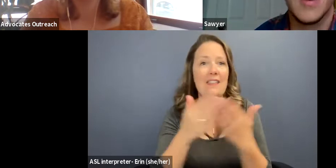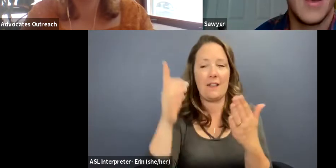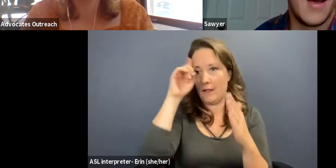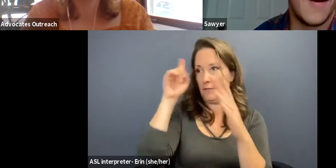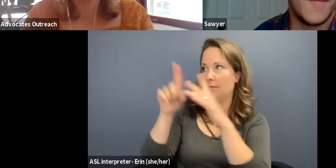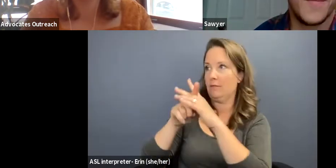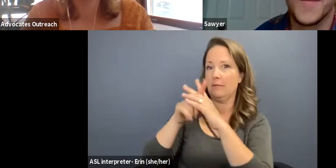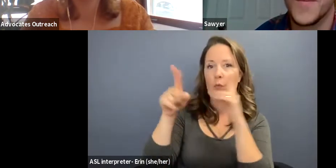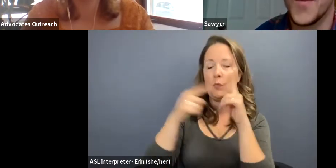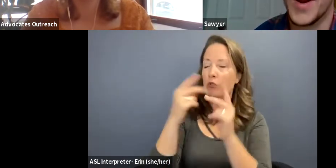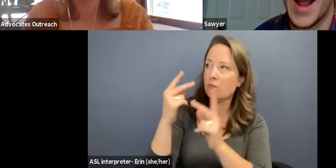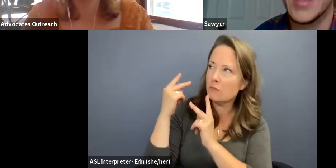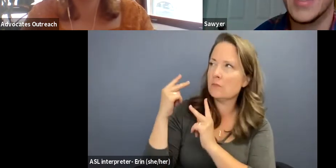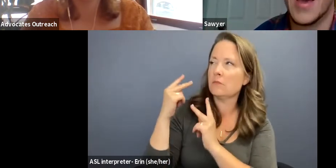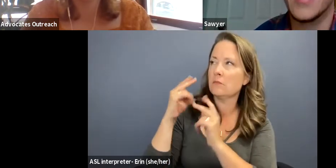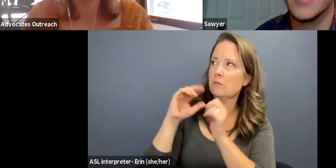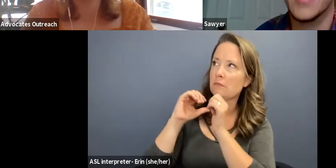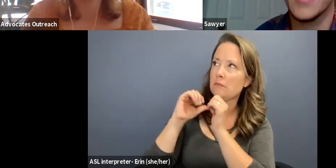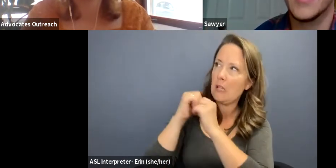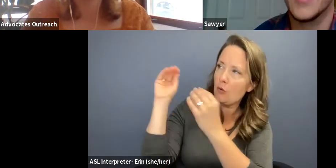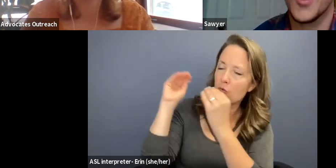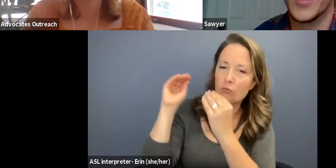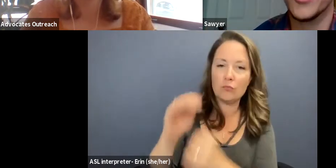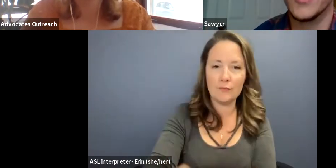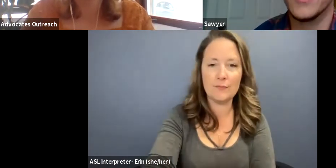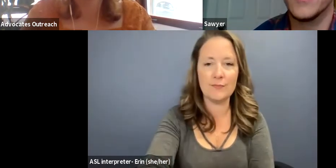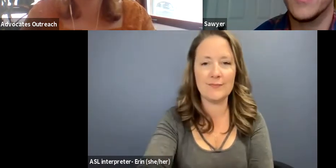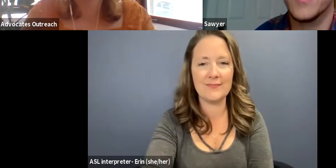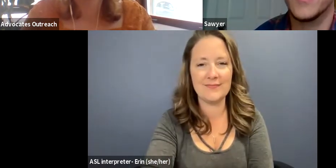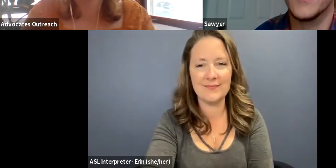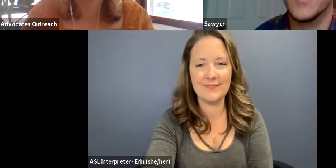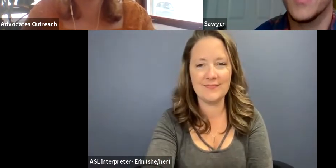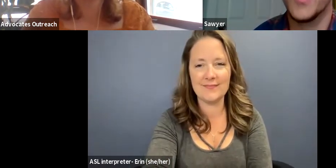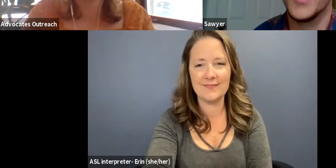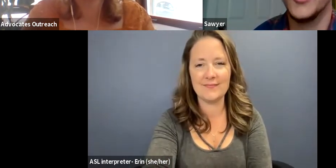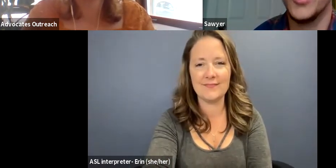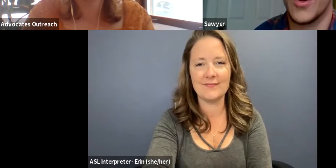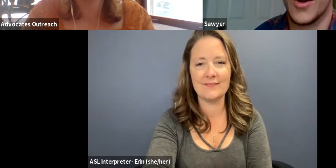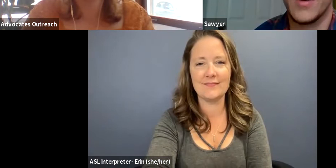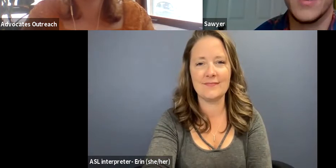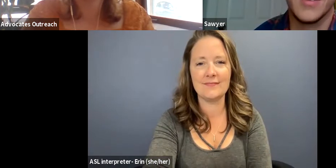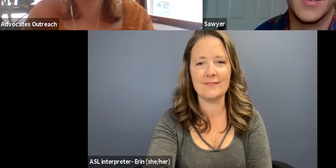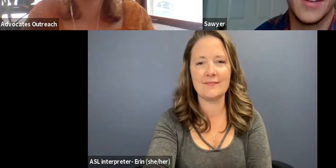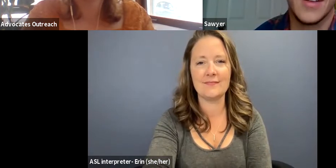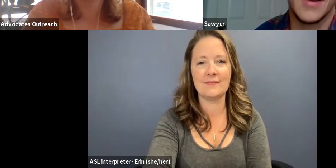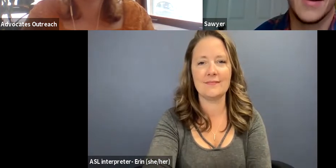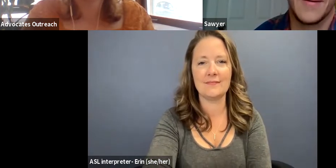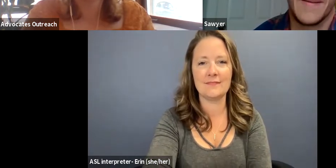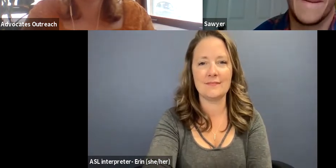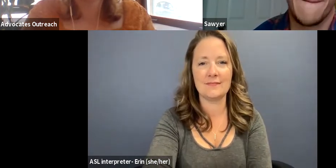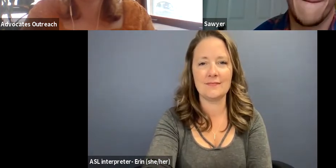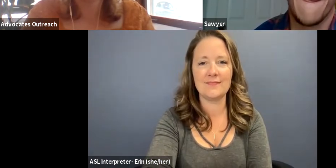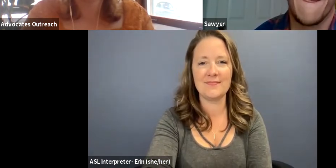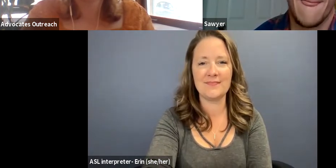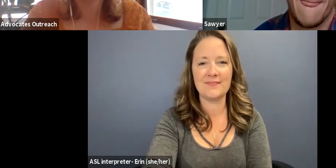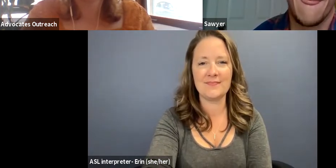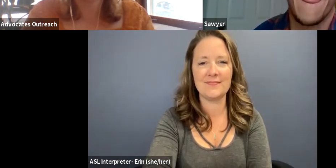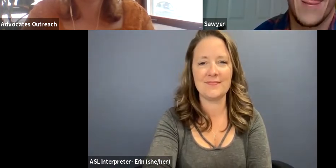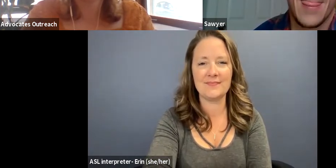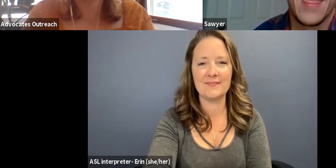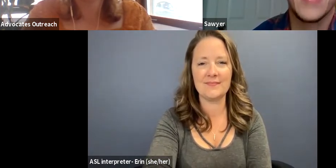so knowing how you can like have conversations about kids and just really, or about sexuality